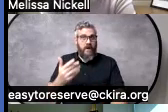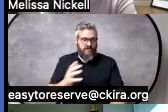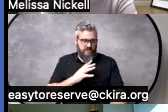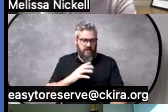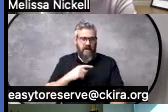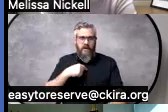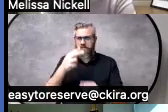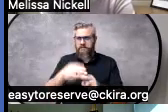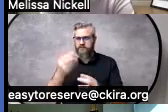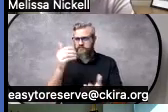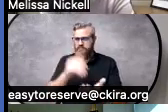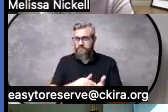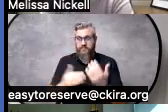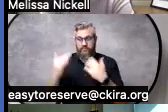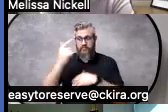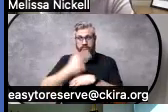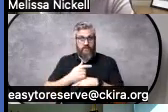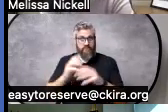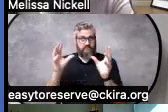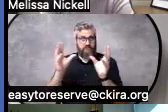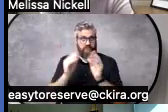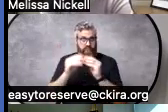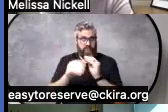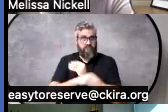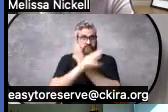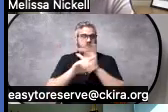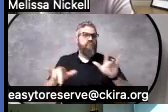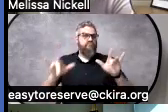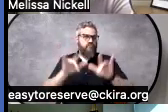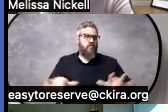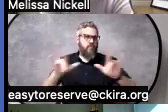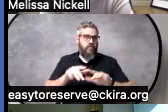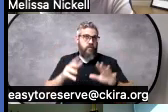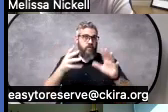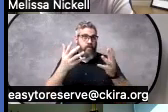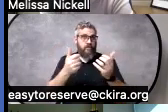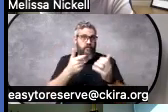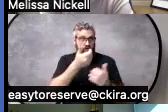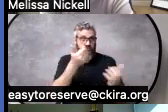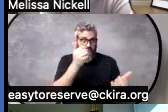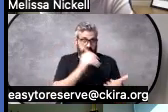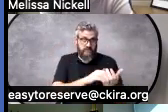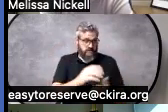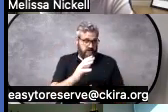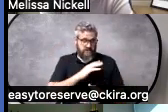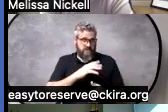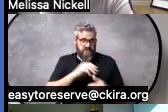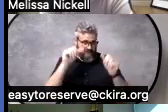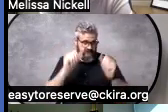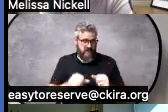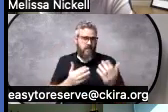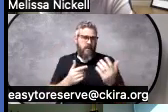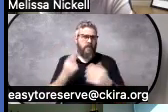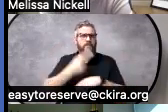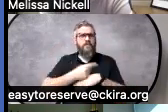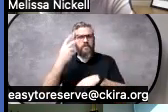again that today's webinar is being recorded. So if you'd like to go back and watch, certainly give us a couple of days